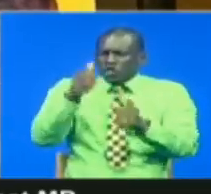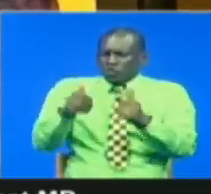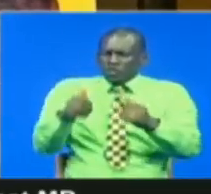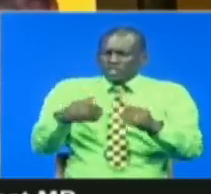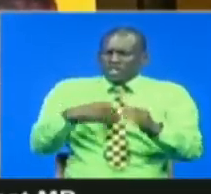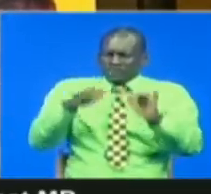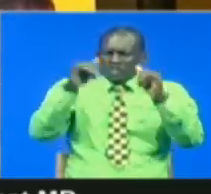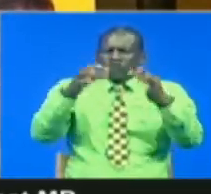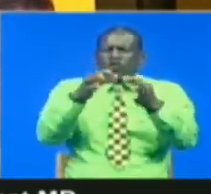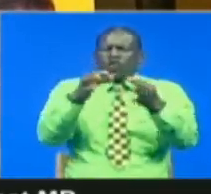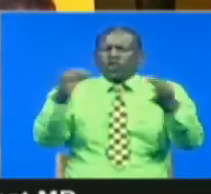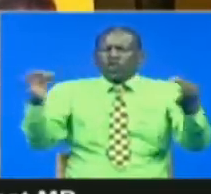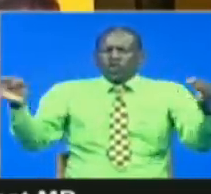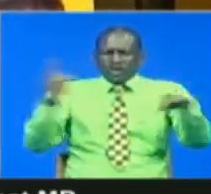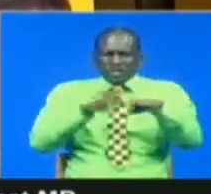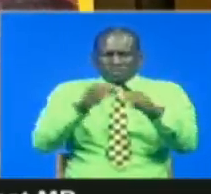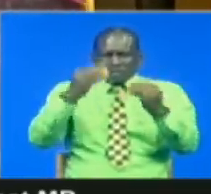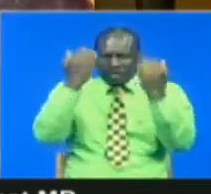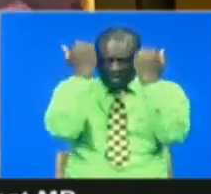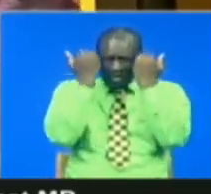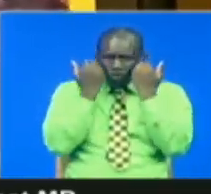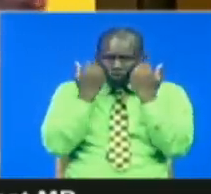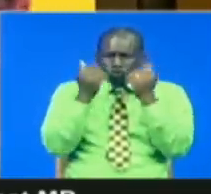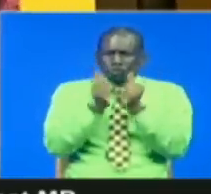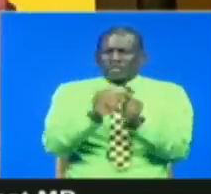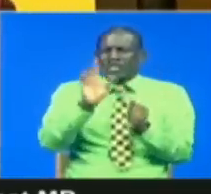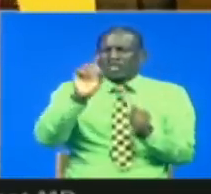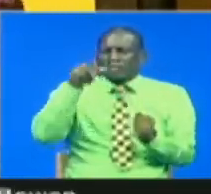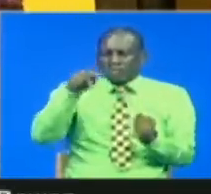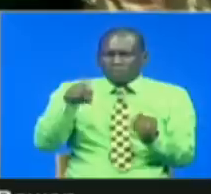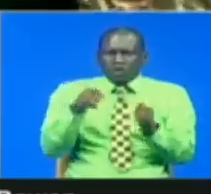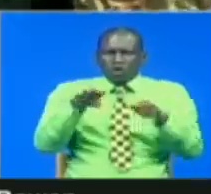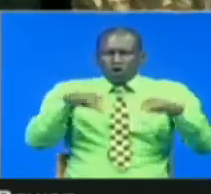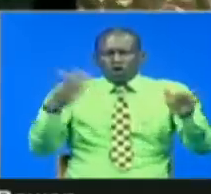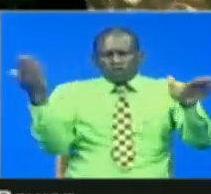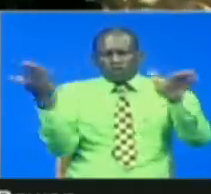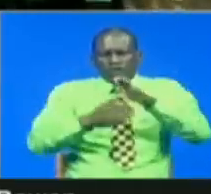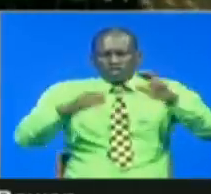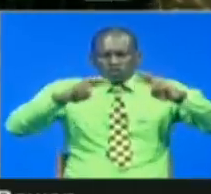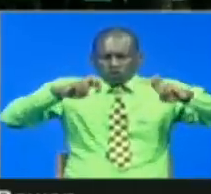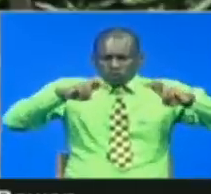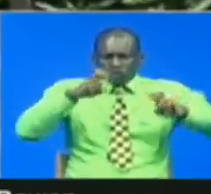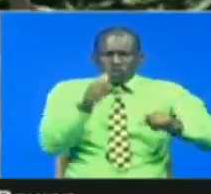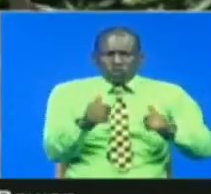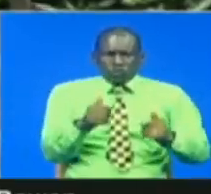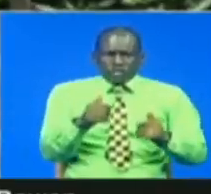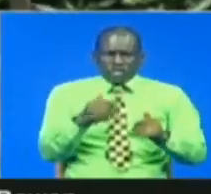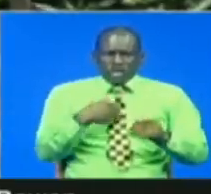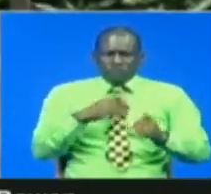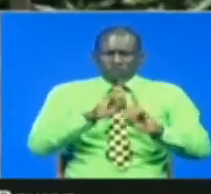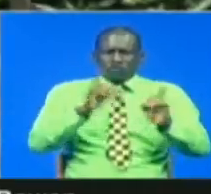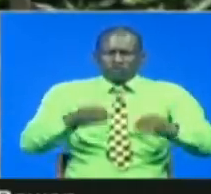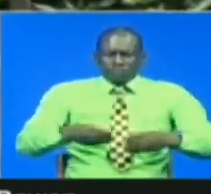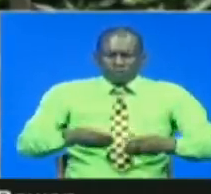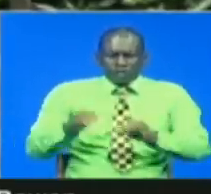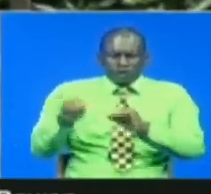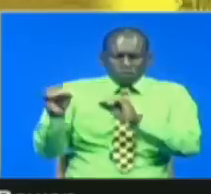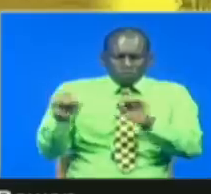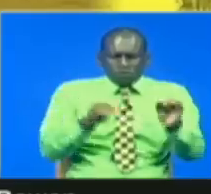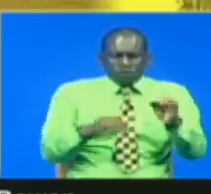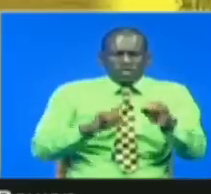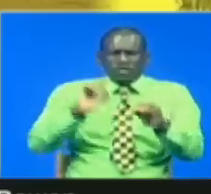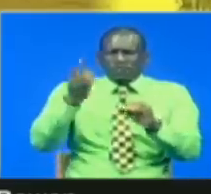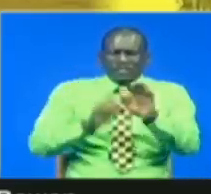ages in court, are at the DPP's desk, or files of investigations that are yet to move past the initial stages of